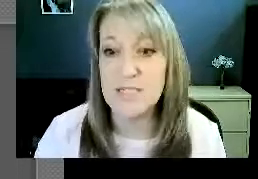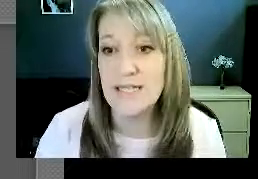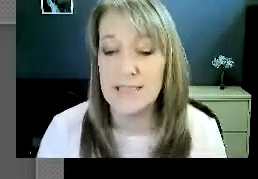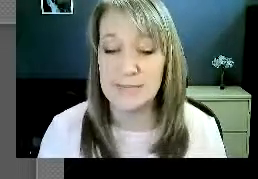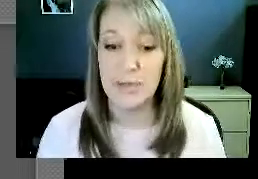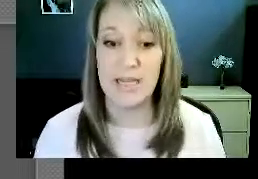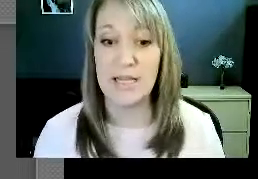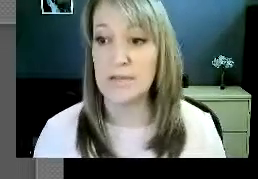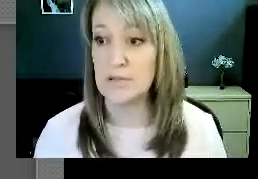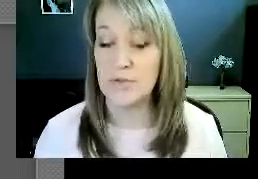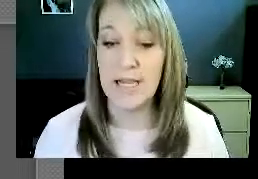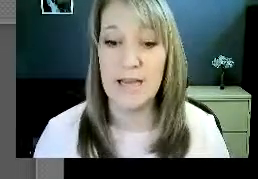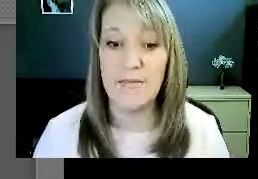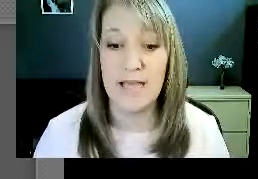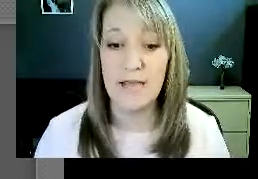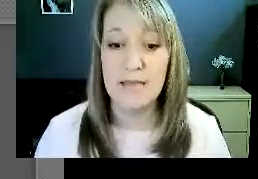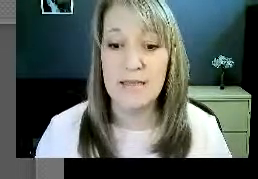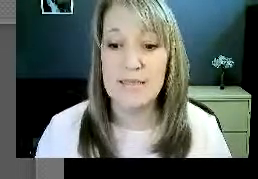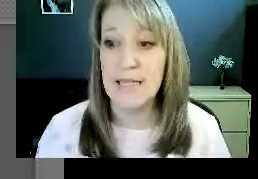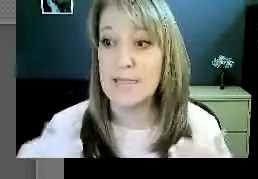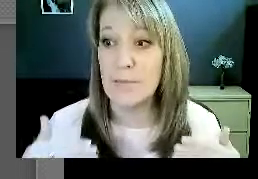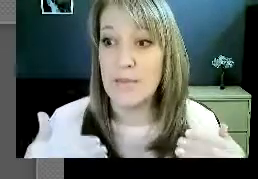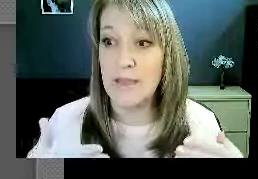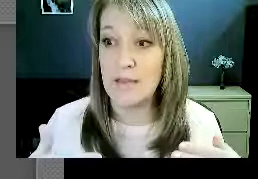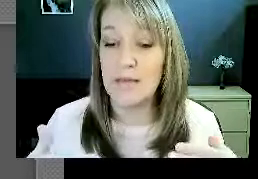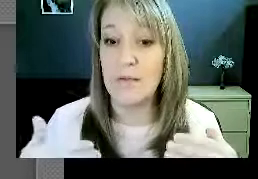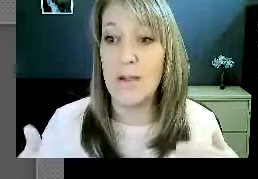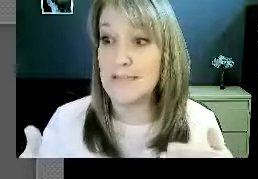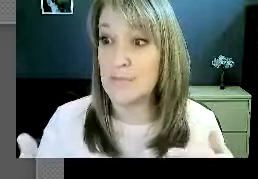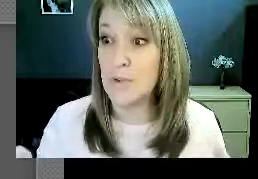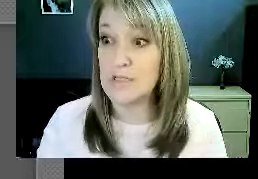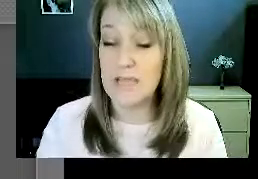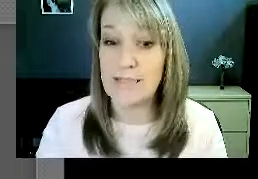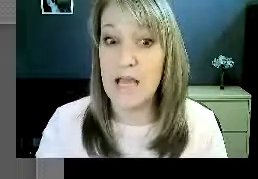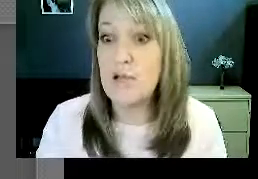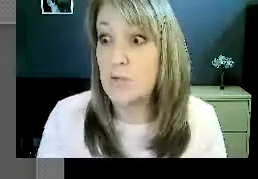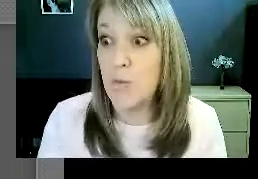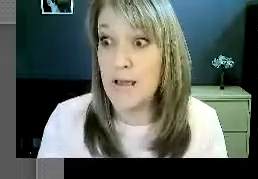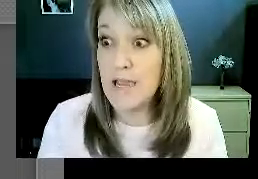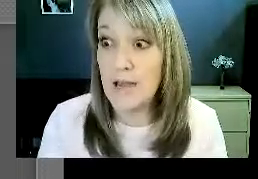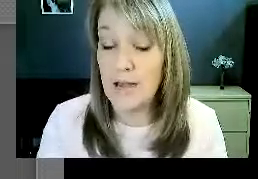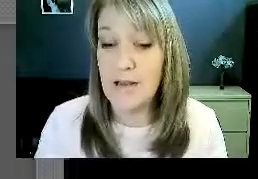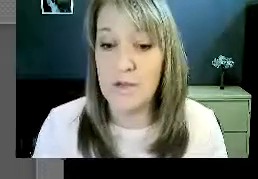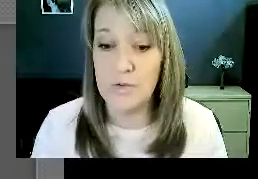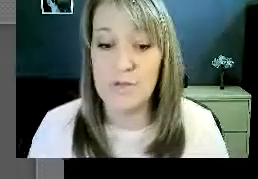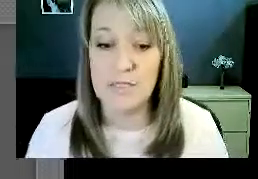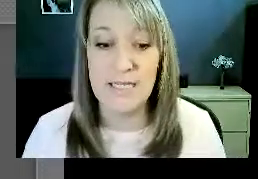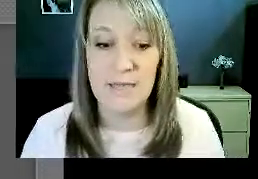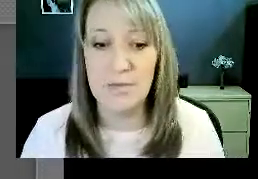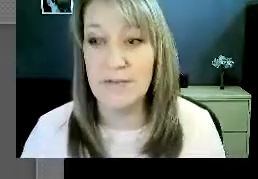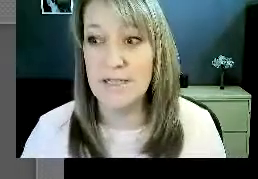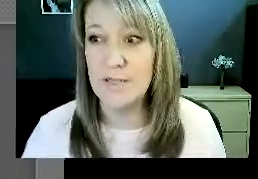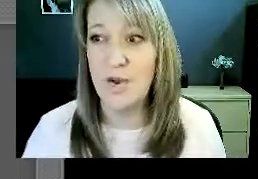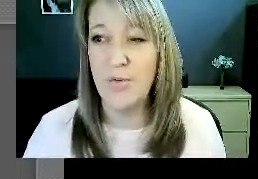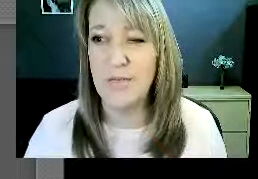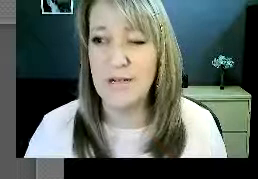understandable, just like in spoken English, right? If I say something the way it's supposed to be said, you know what I mean. You understand it.